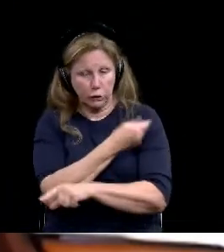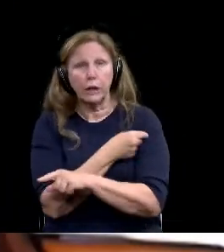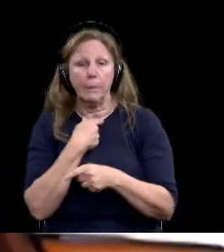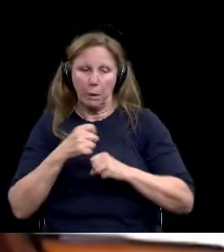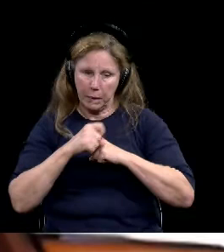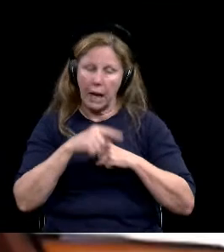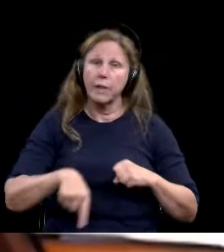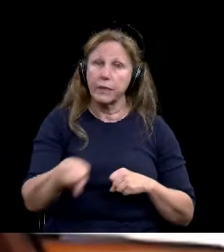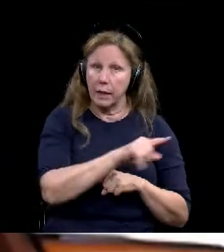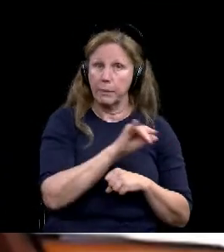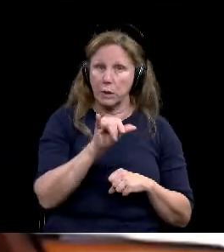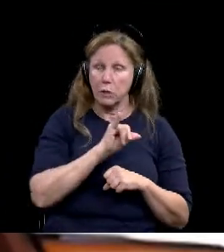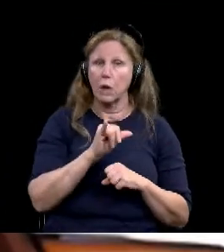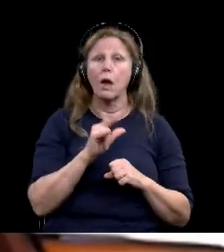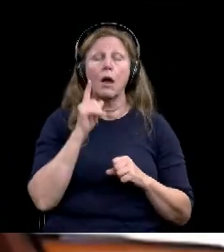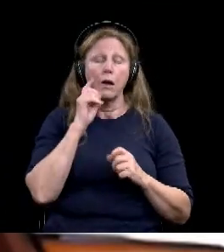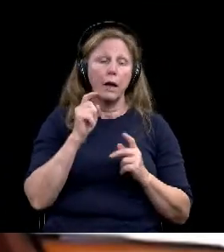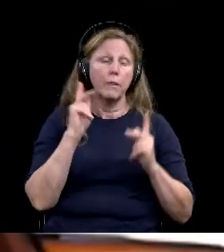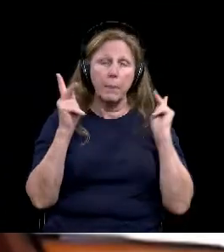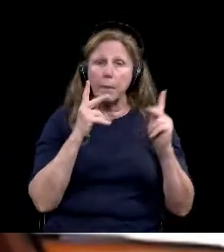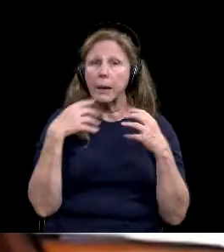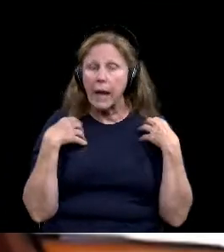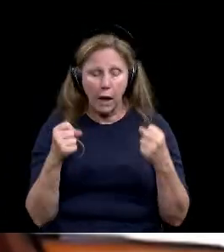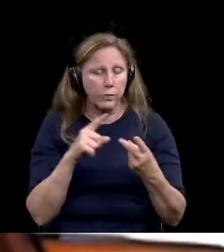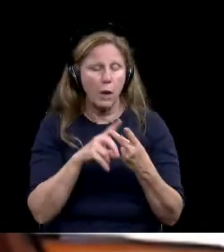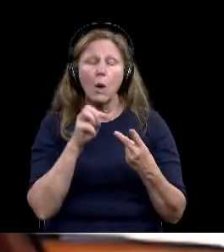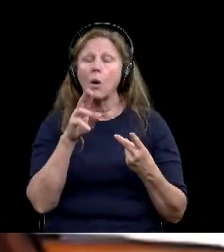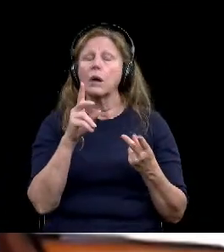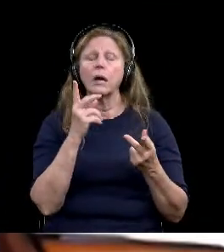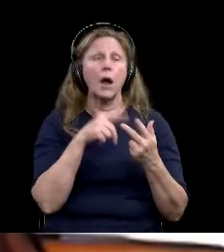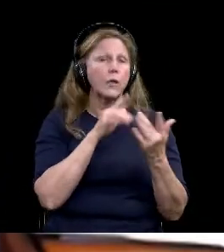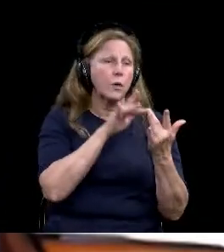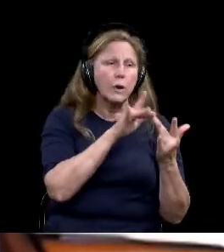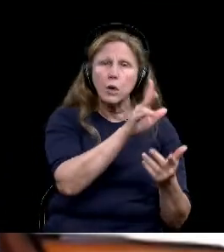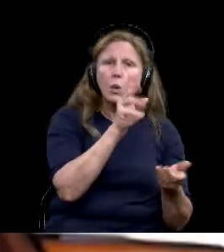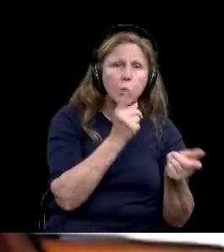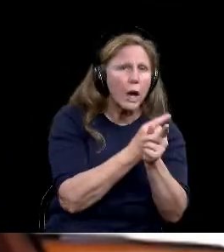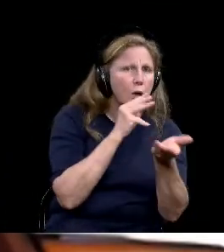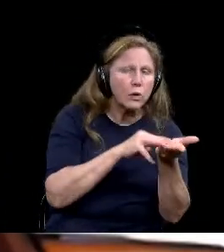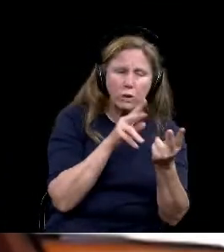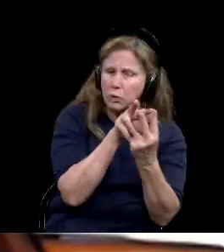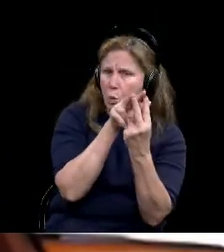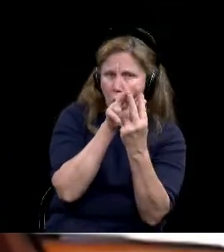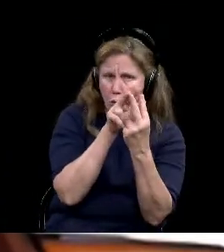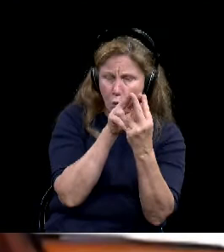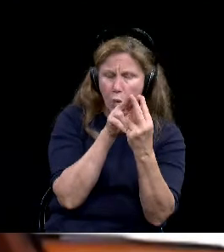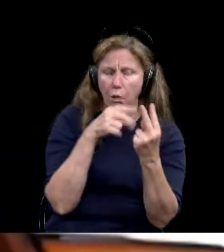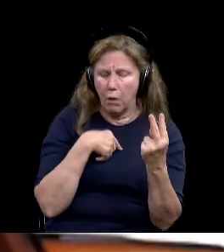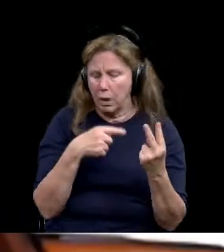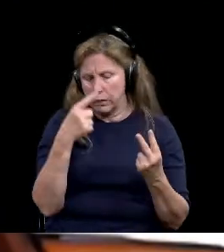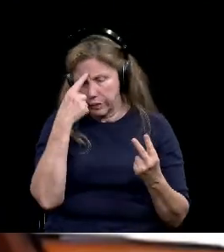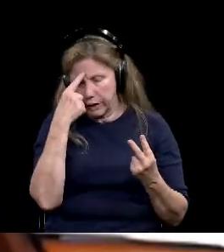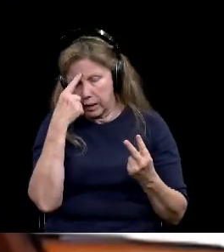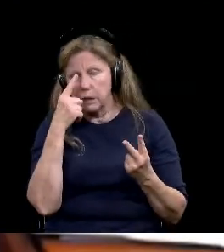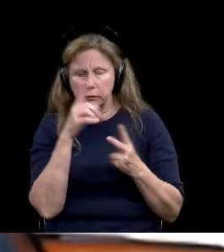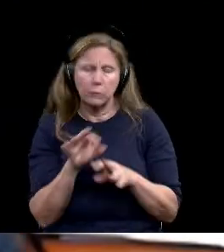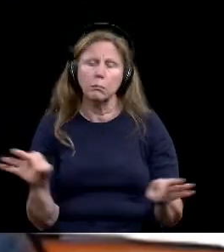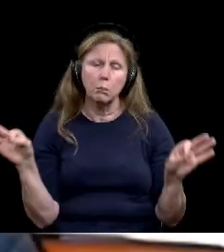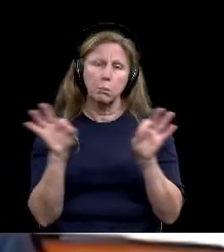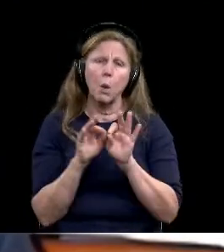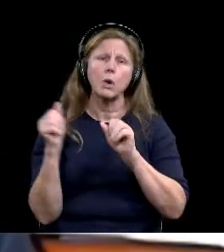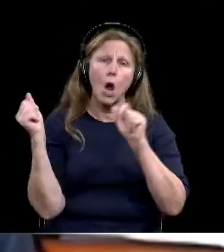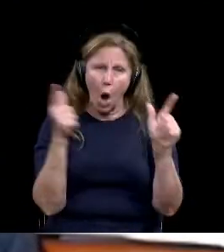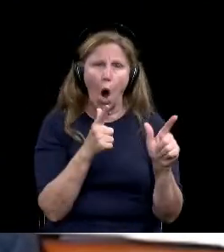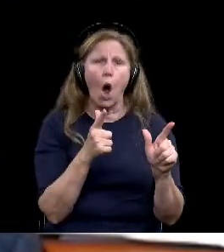it is vitally important for us to continue to see a decline in numbers in our community. We at Ascension Providence